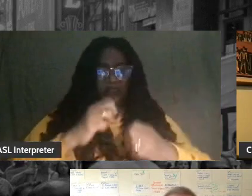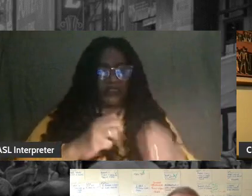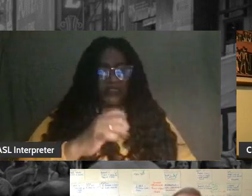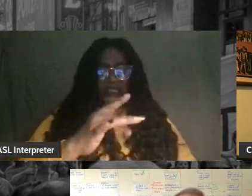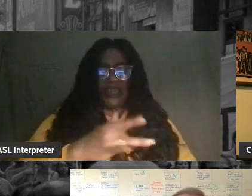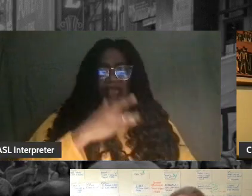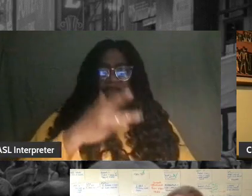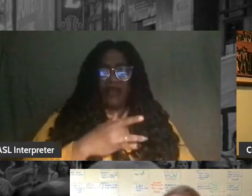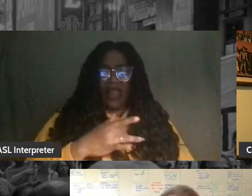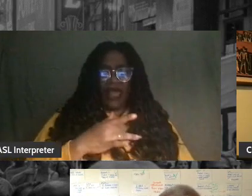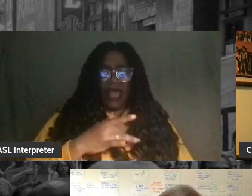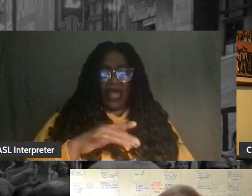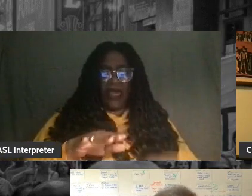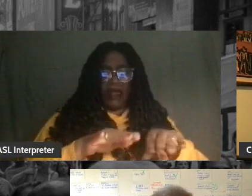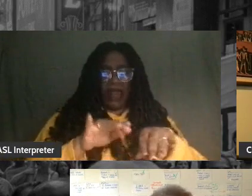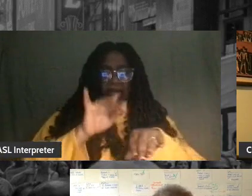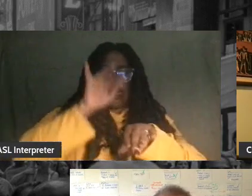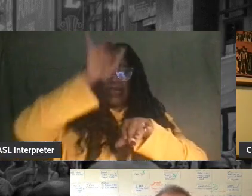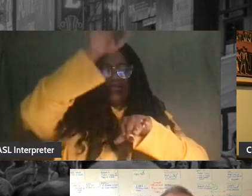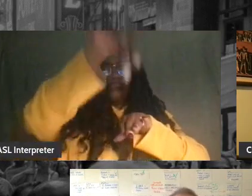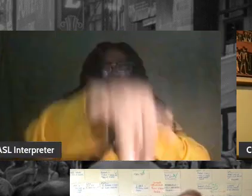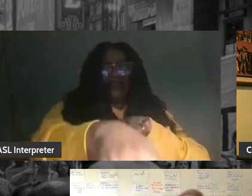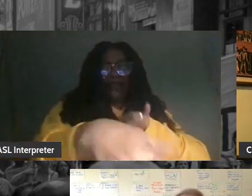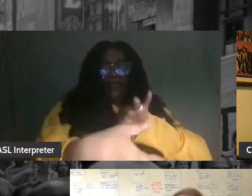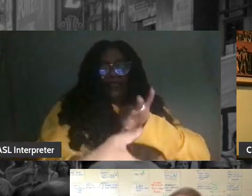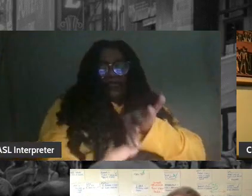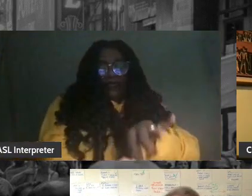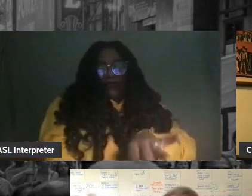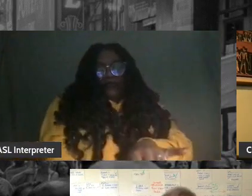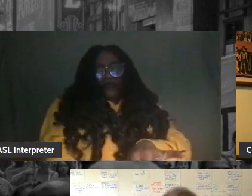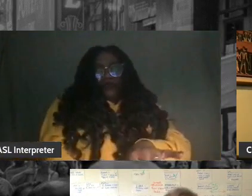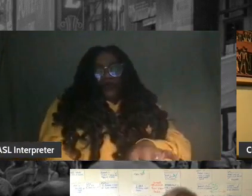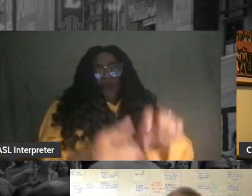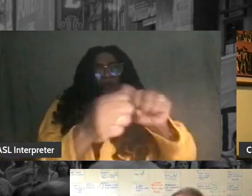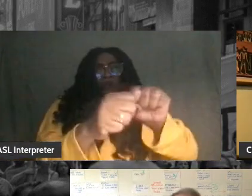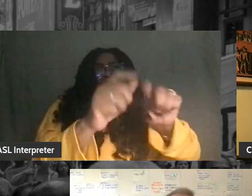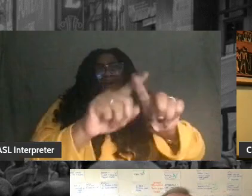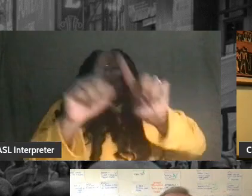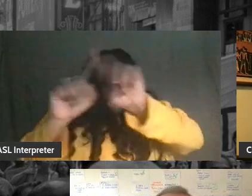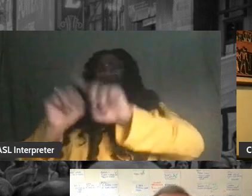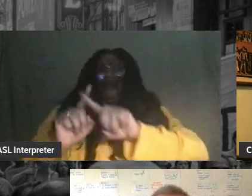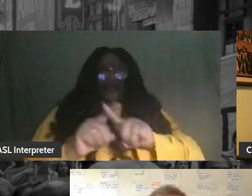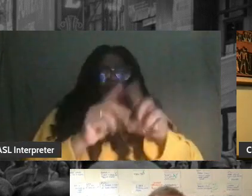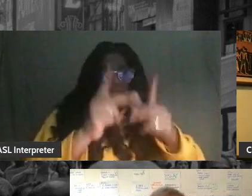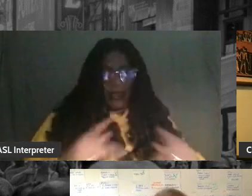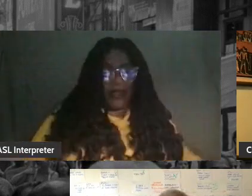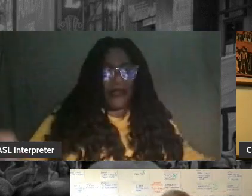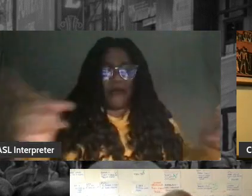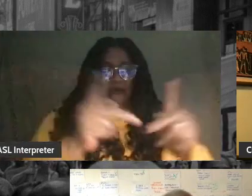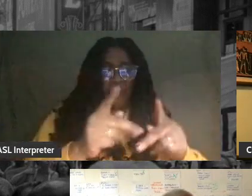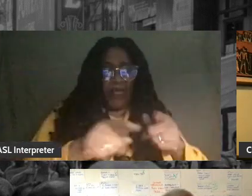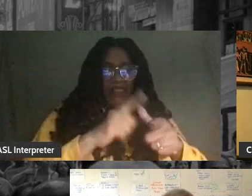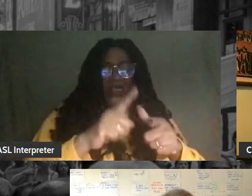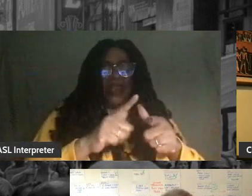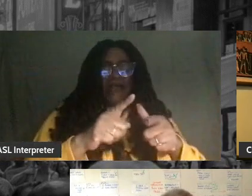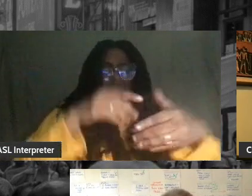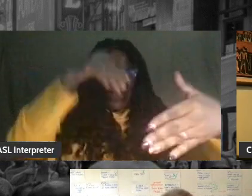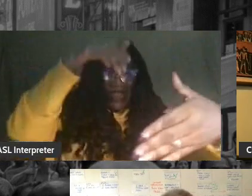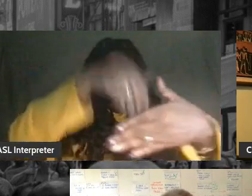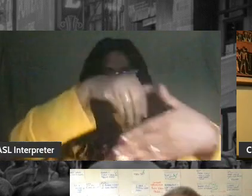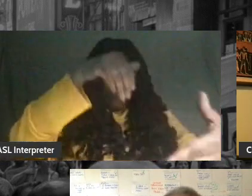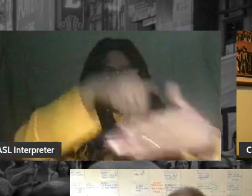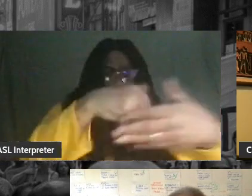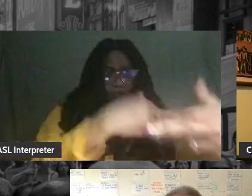And it was like I stepped inside a palace with an infinite number of rooms at that moment. And I've been wandering around in those rooms ever